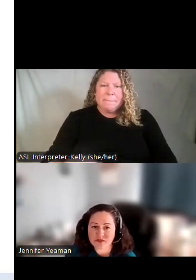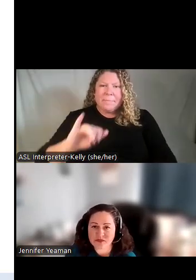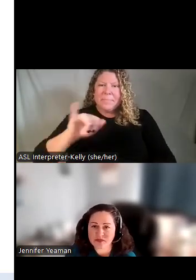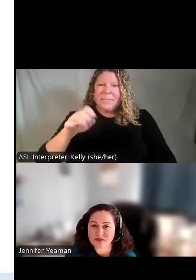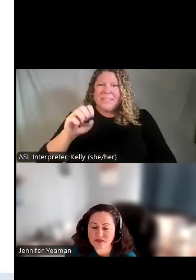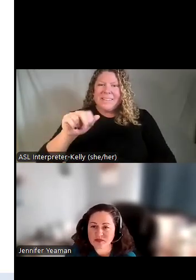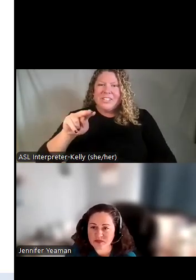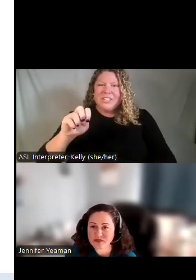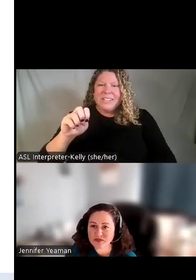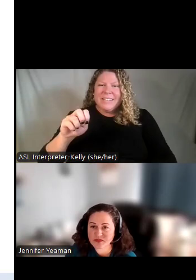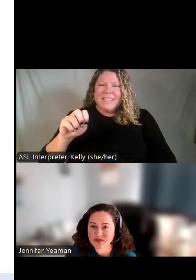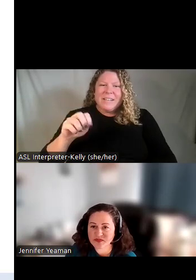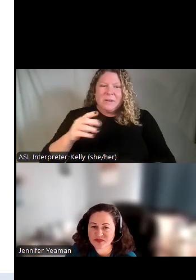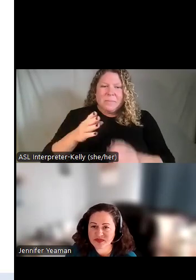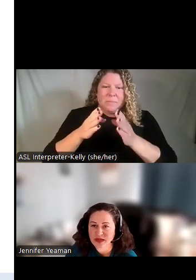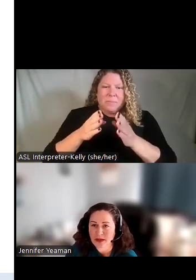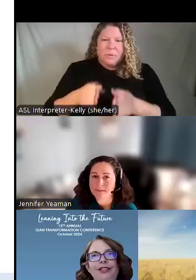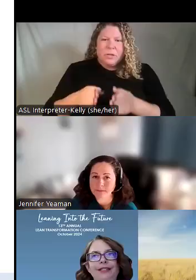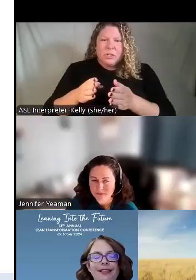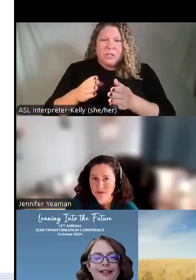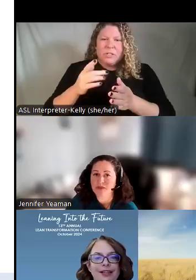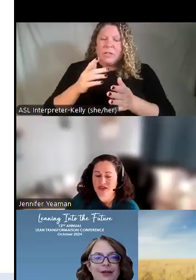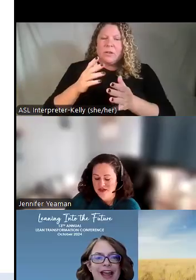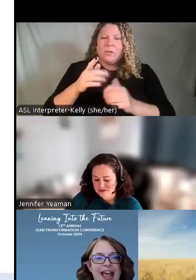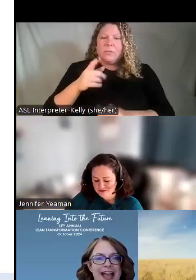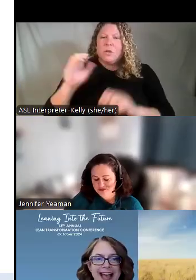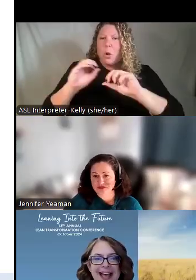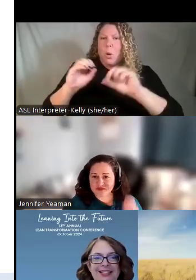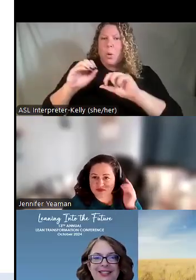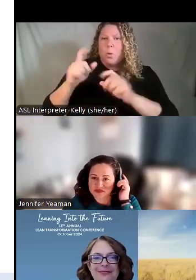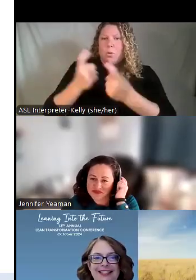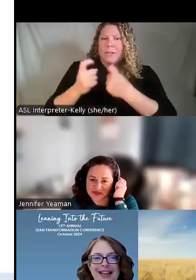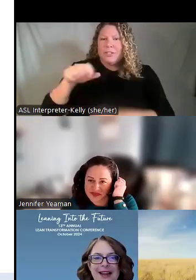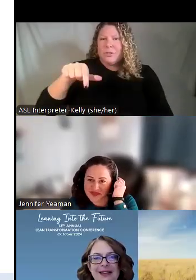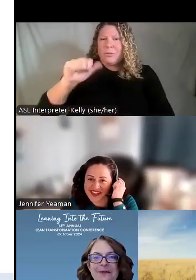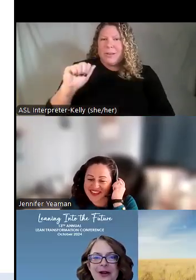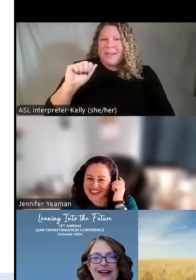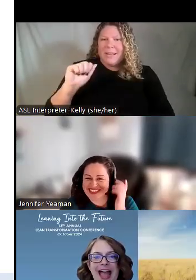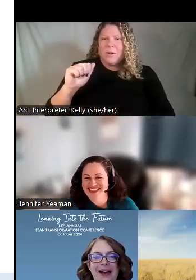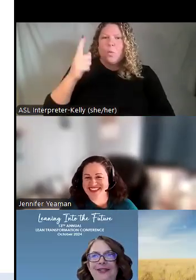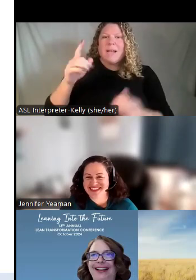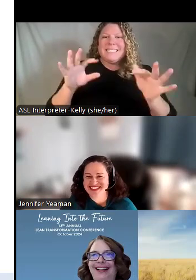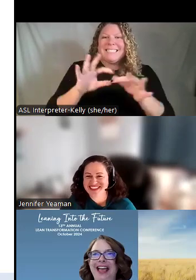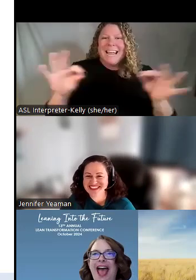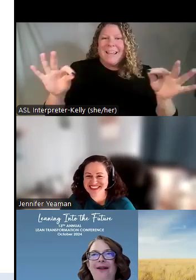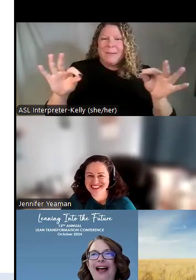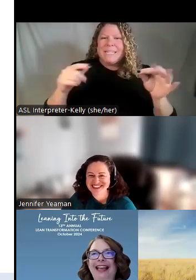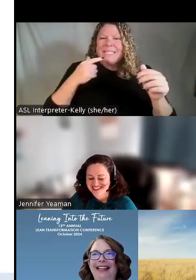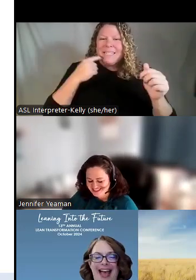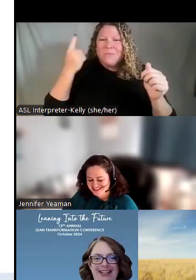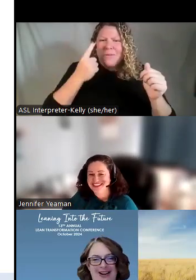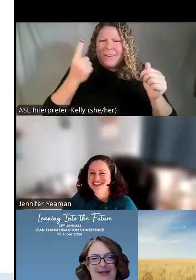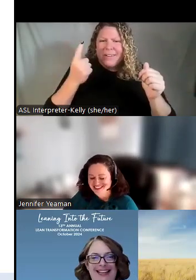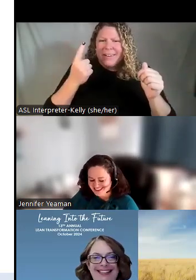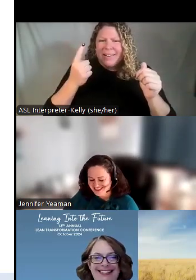Hi, Jennifer. No questions in the Q&A, just one statement, wondering how I